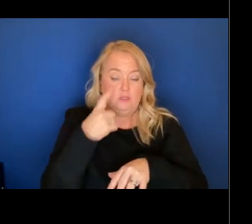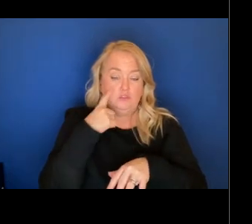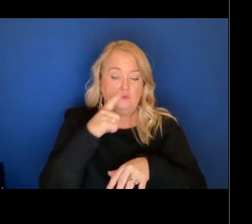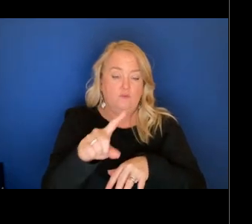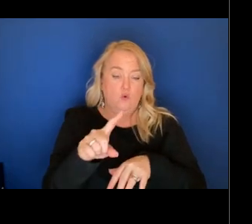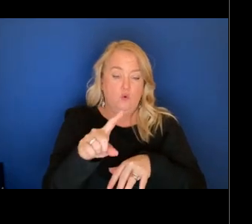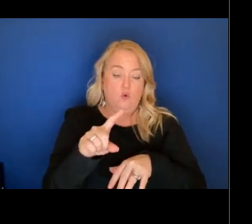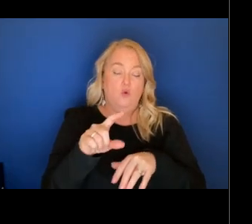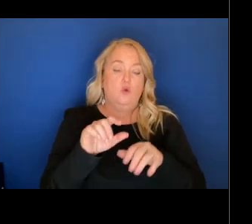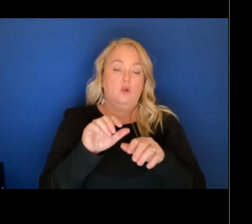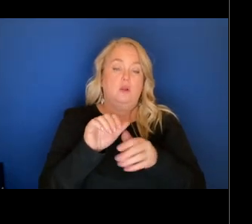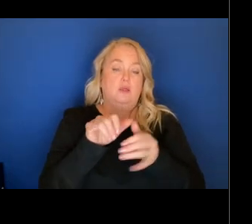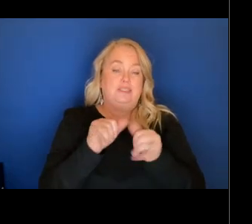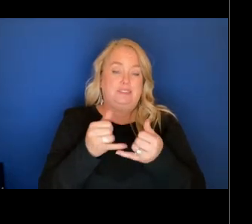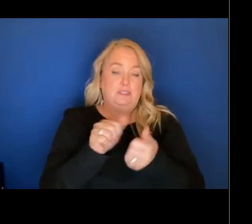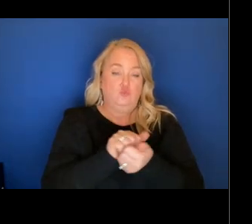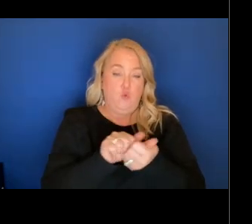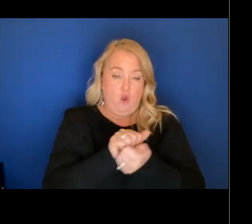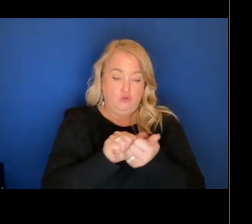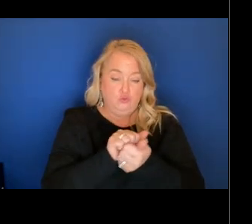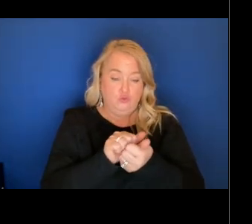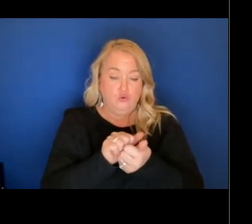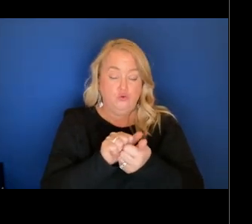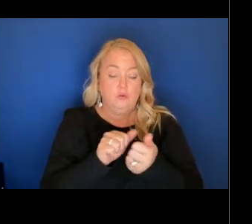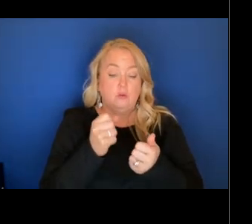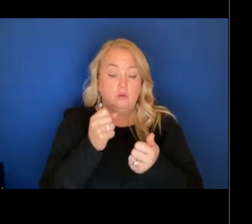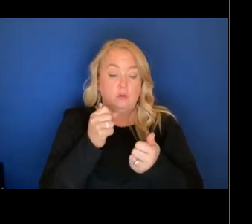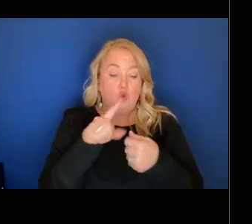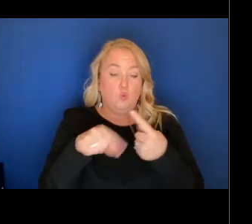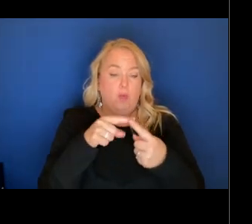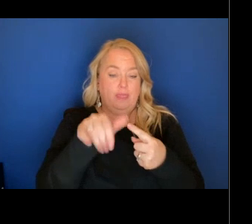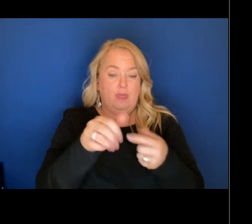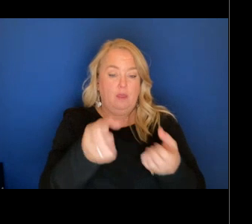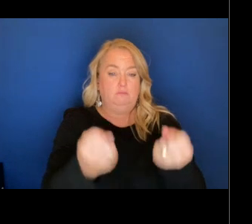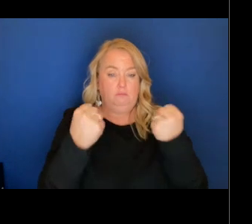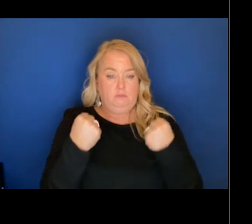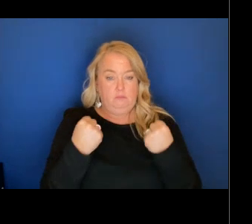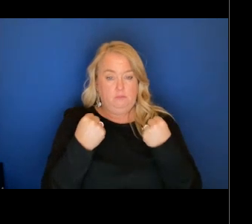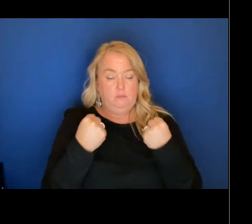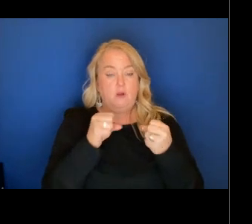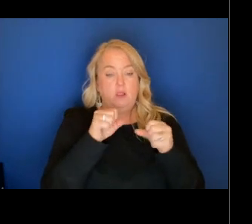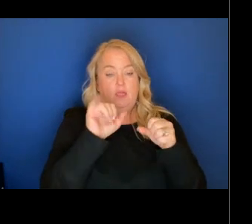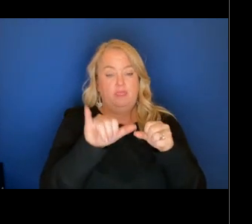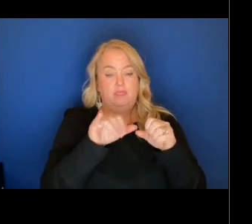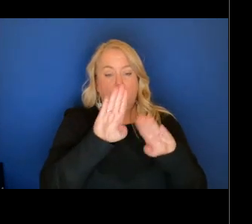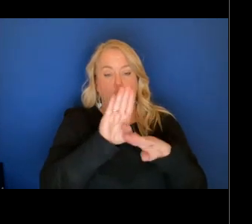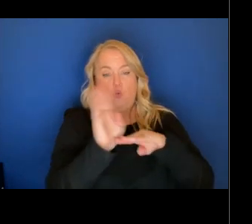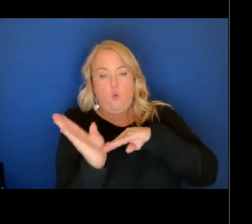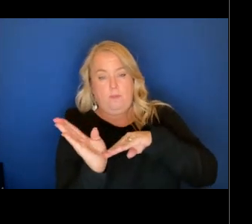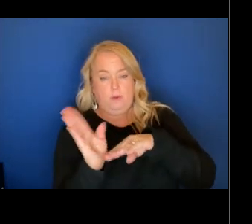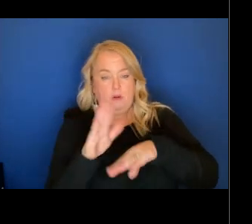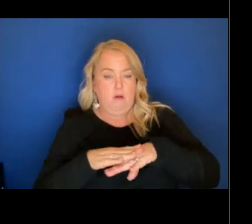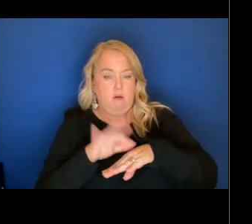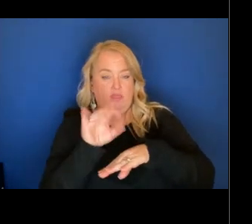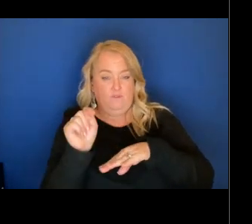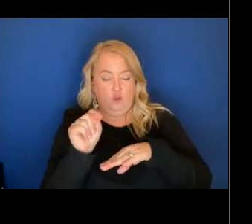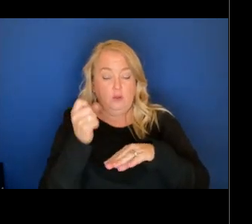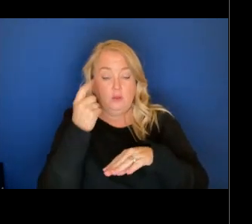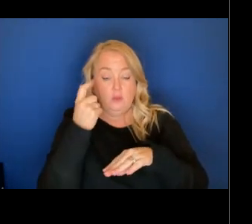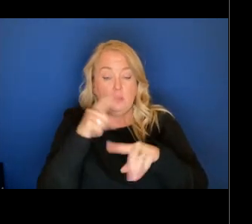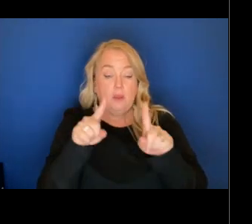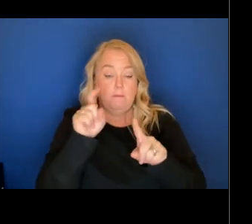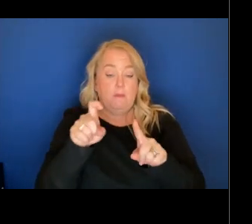the footrest. But in general, the guidelines require that the 30-inch by 48-inch clear floor space be centered